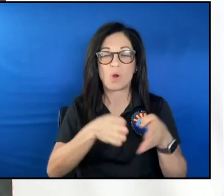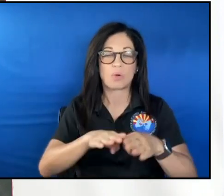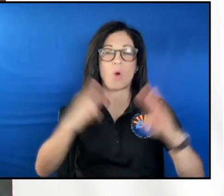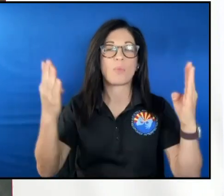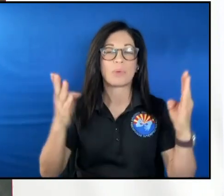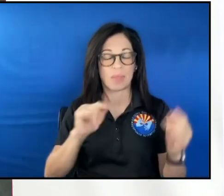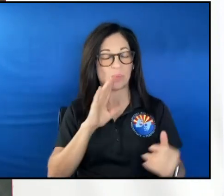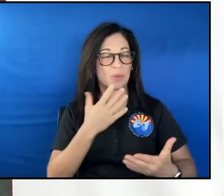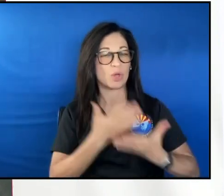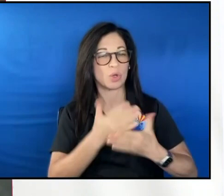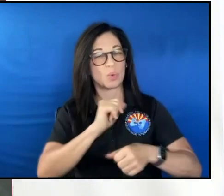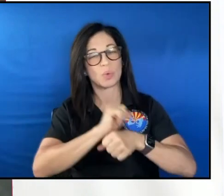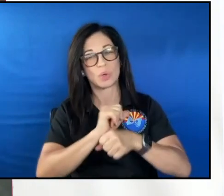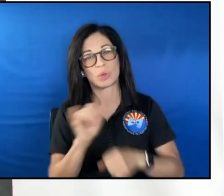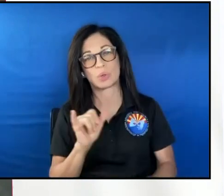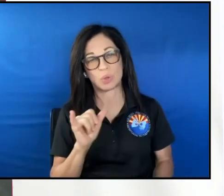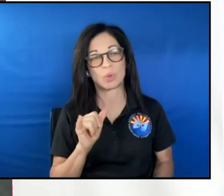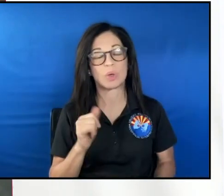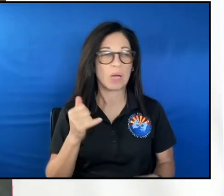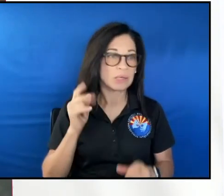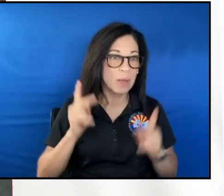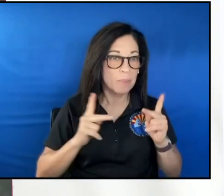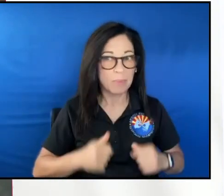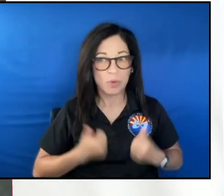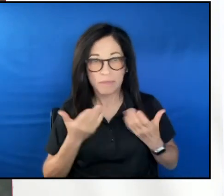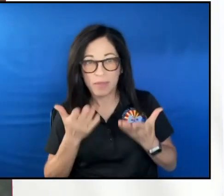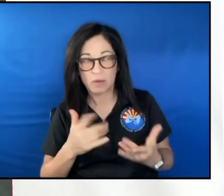well, as if folks are wondering about that.